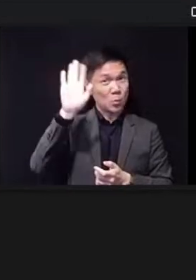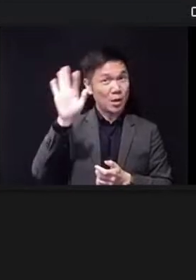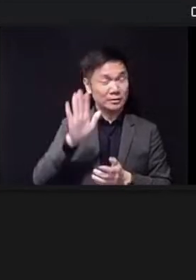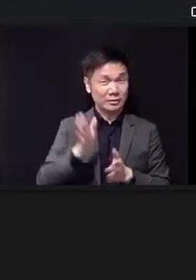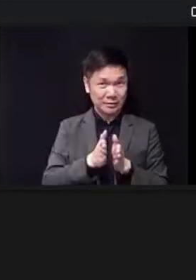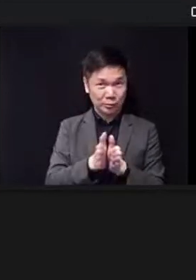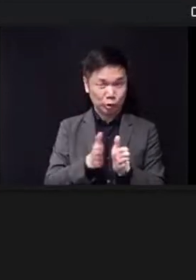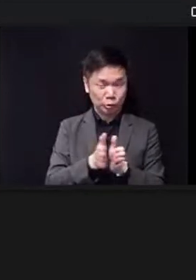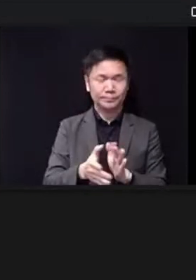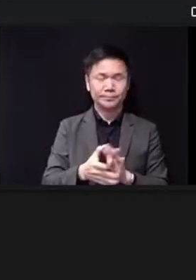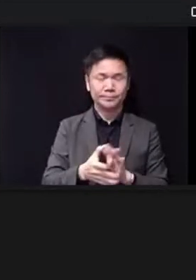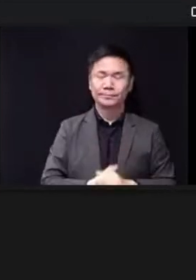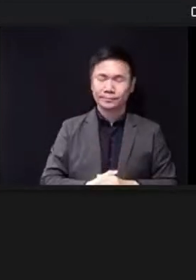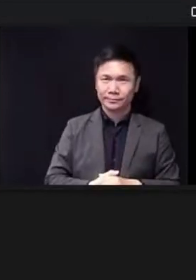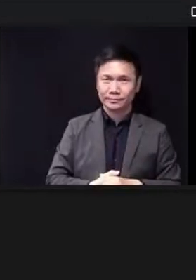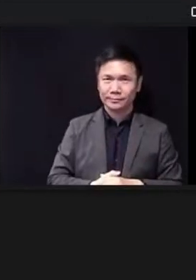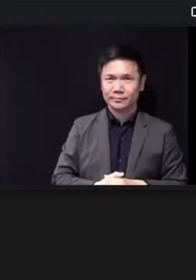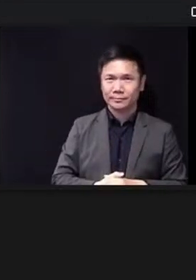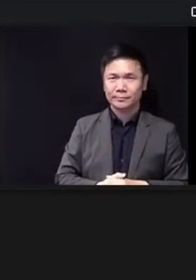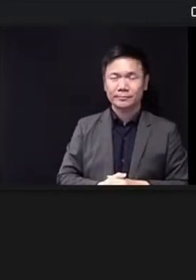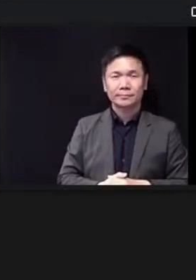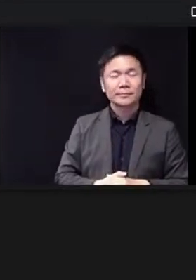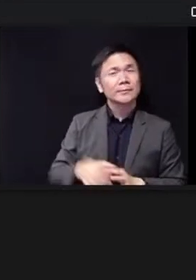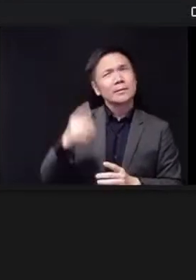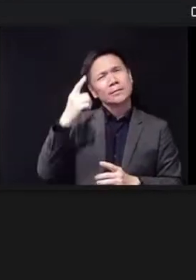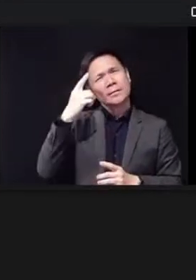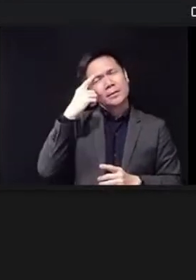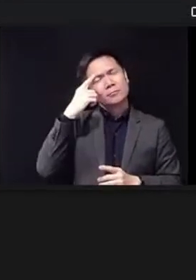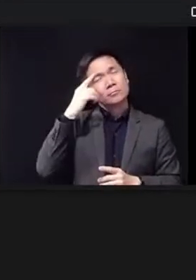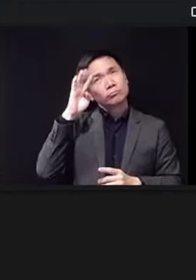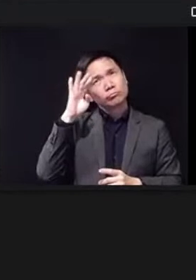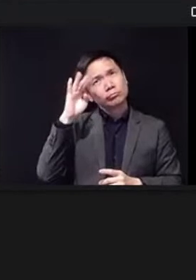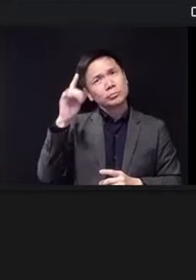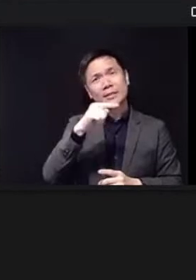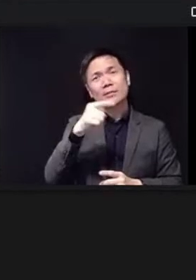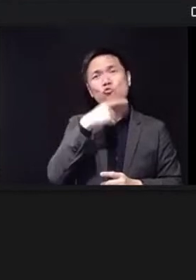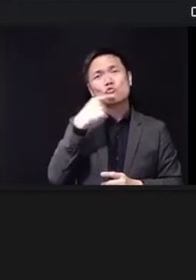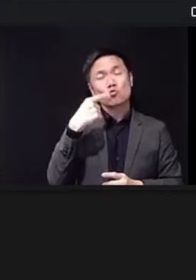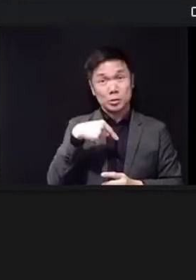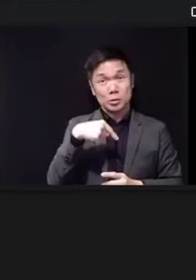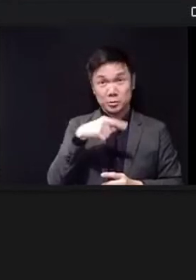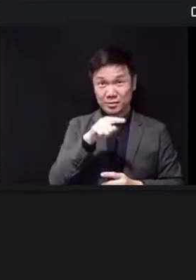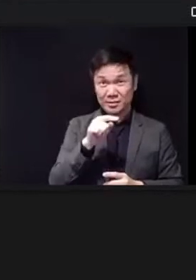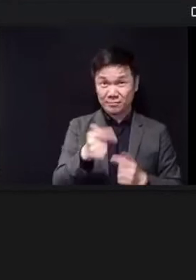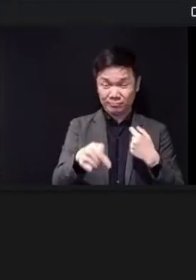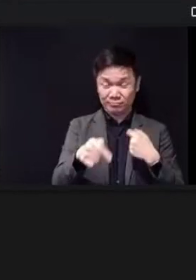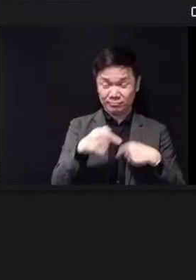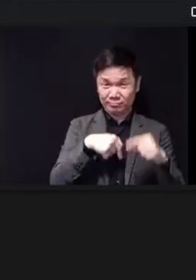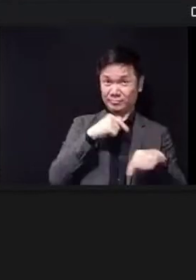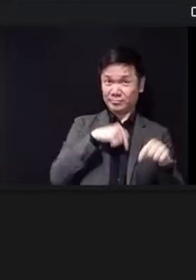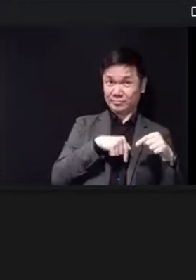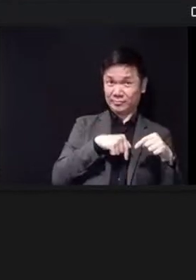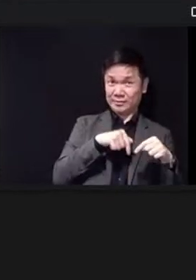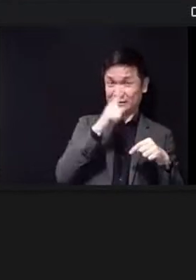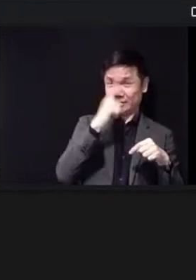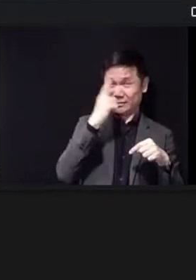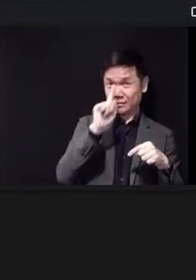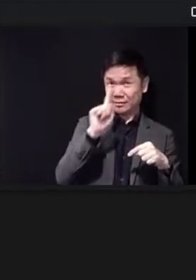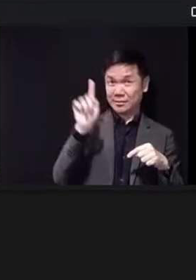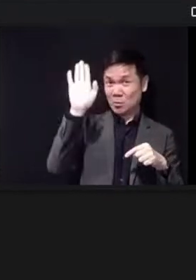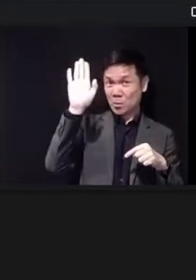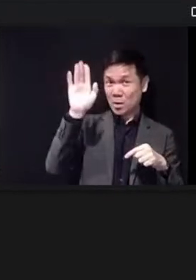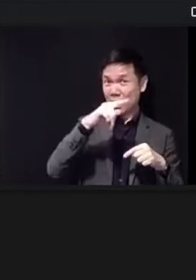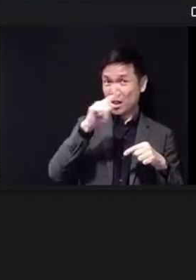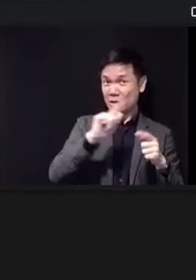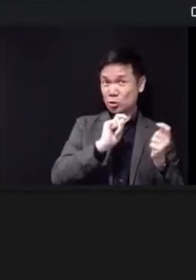really trying to think through the Russian Federation's proposal, and if we were to go back to their initial proposal of changing